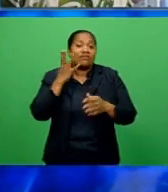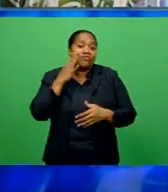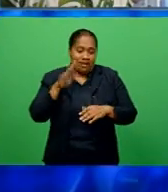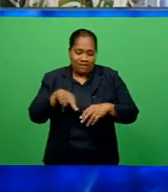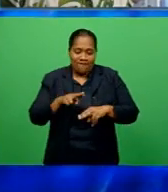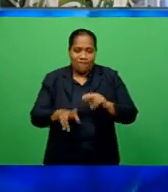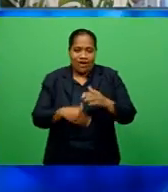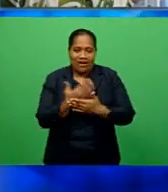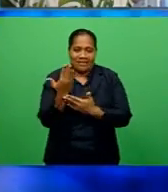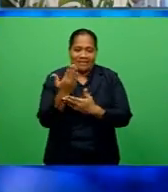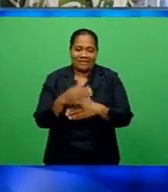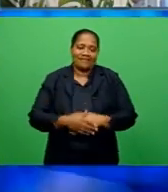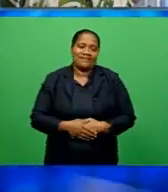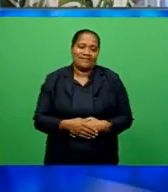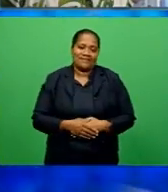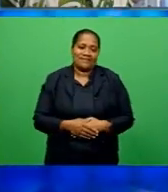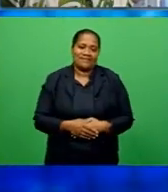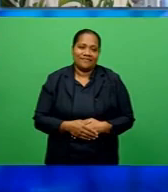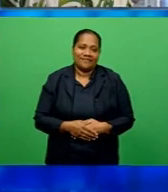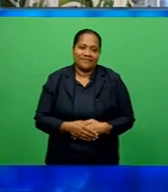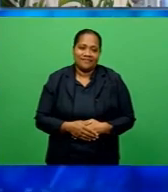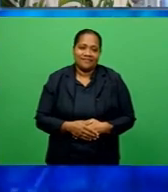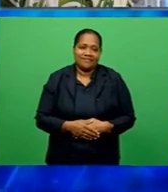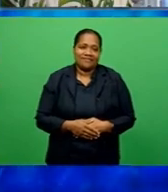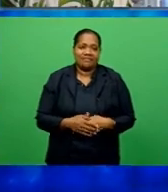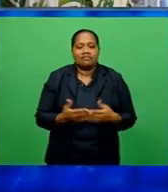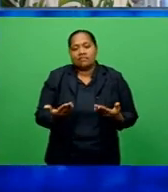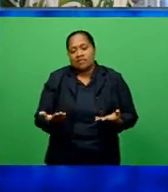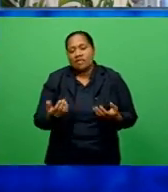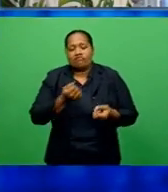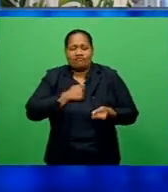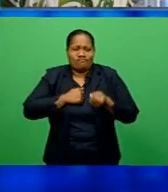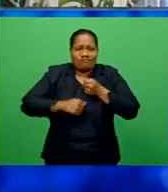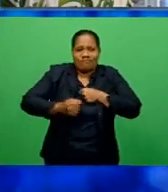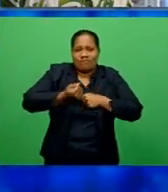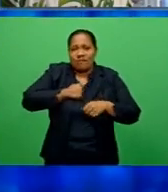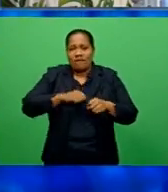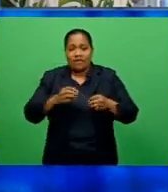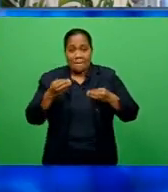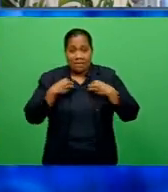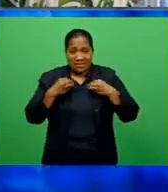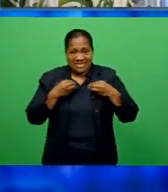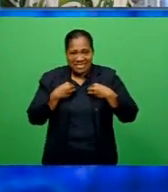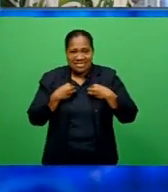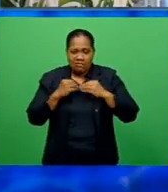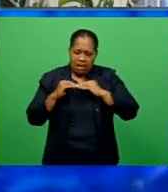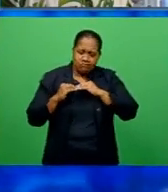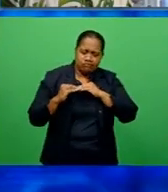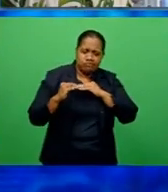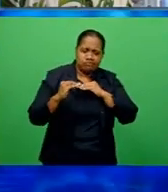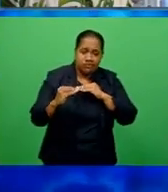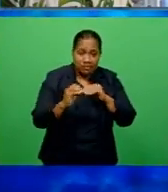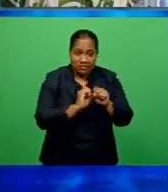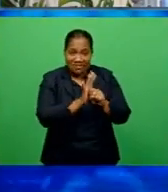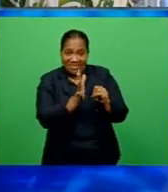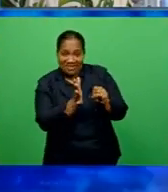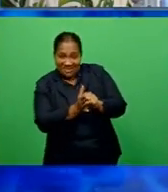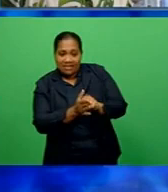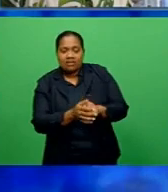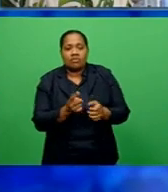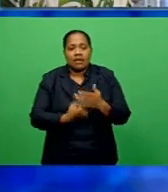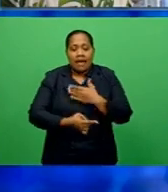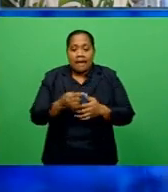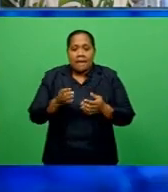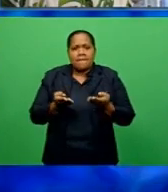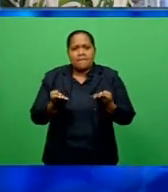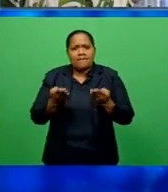News. Despite struggling to keep their business afloat during the COVID-19 pandemic, Bakewell Cakes has not let go of